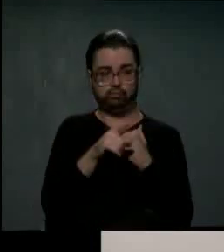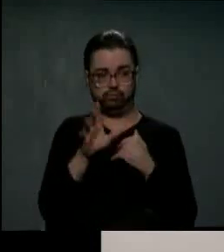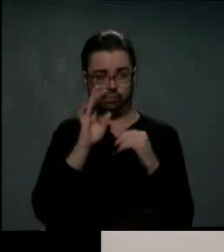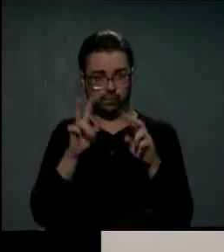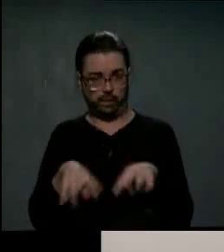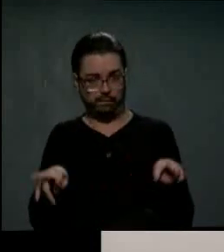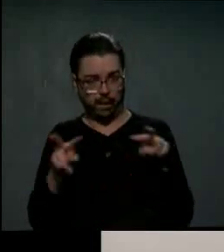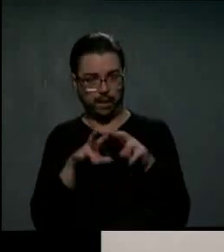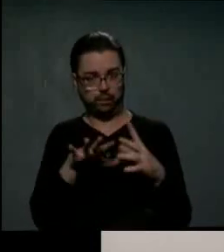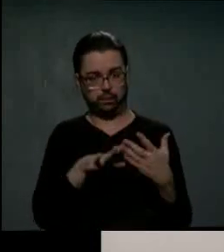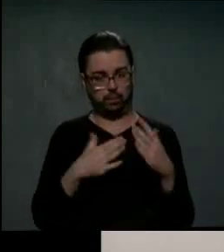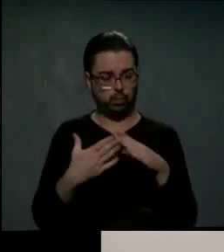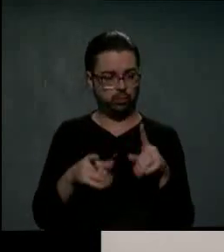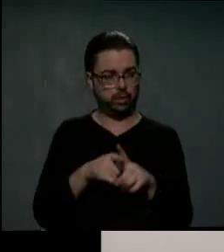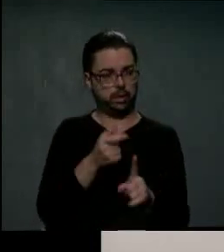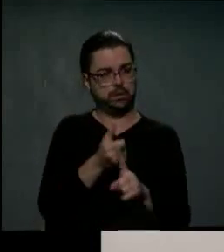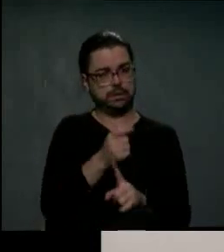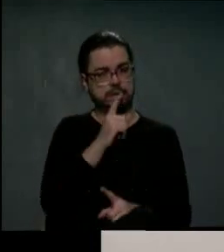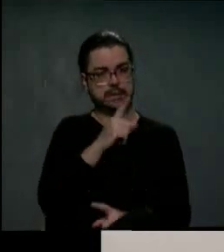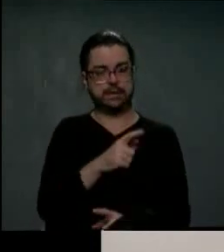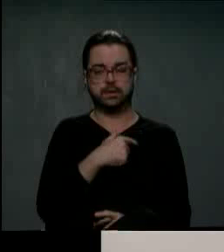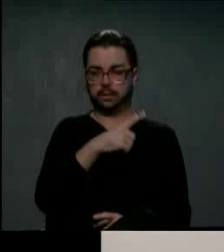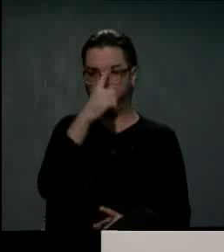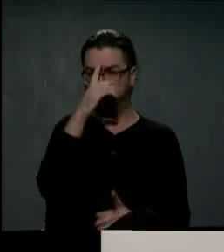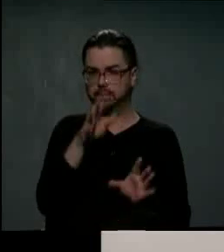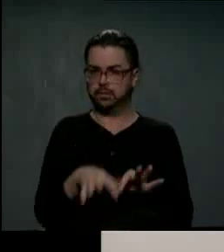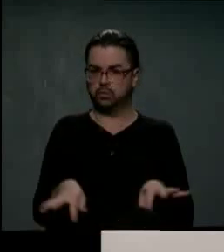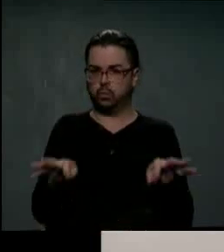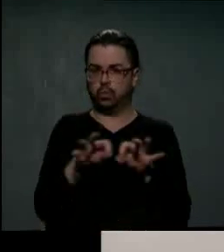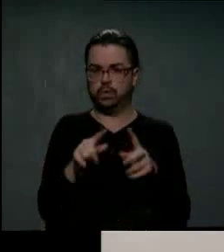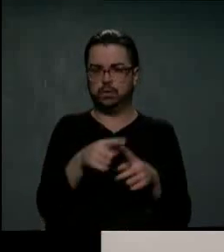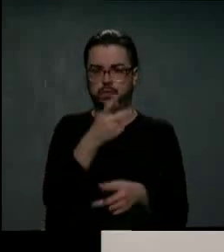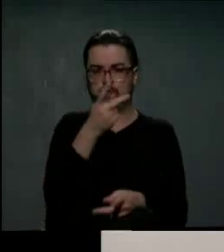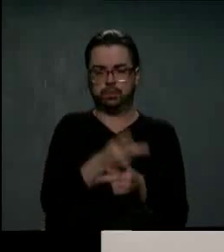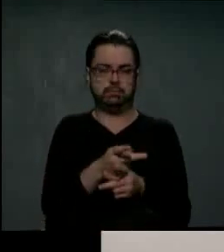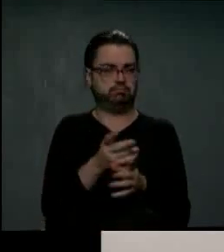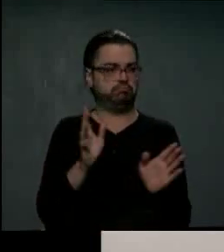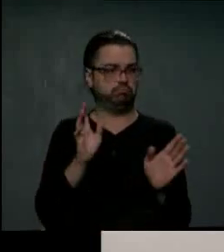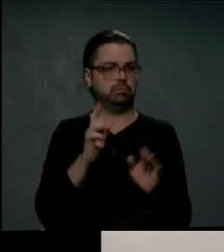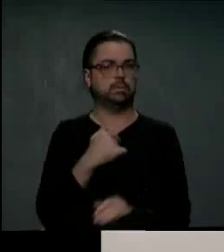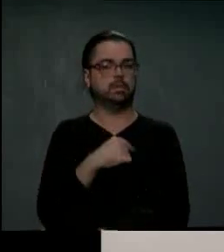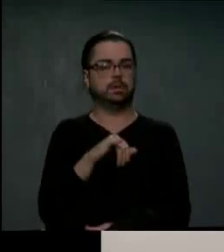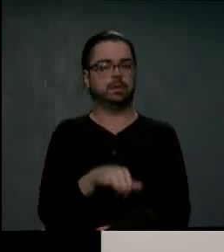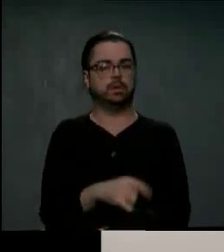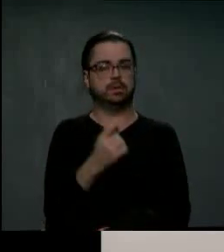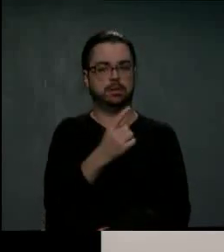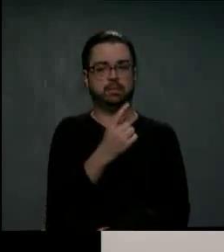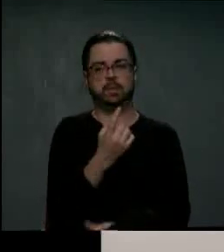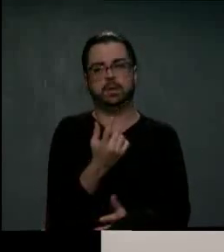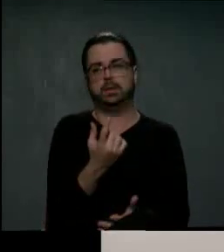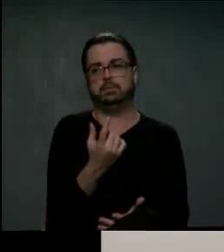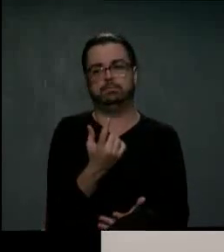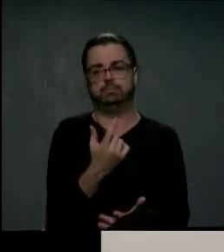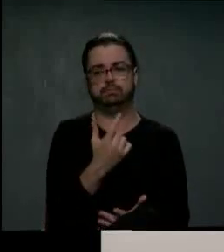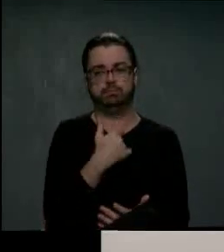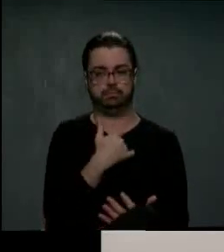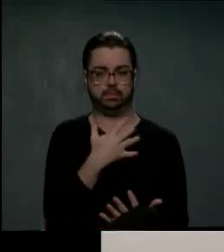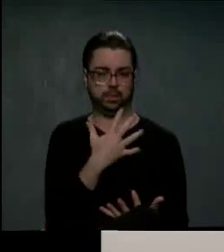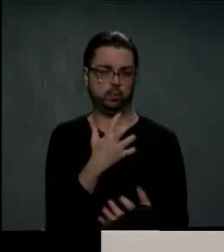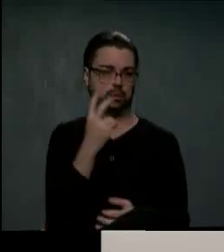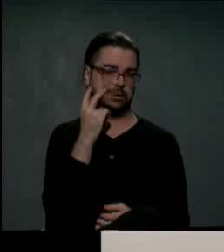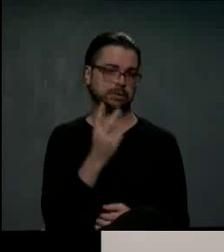the community as it is. I think it's worthy of keeping. I think that it's something that I would like to